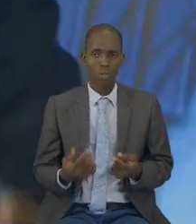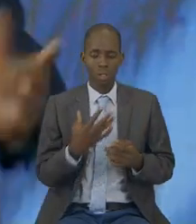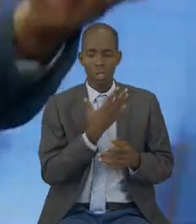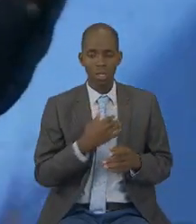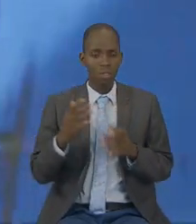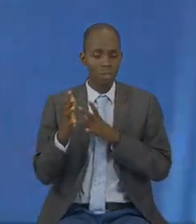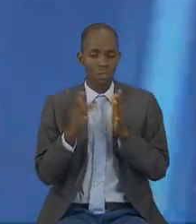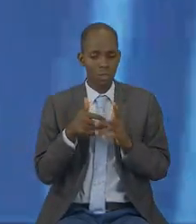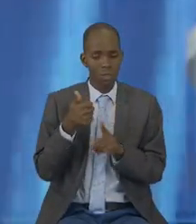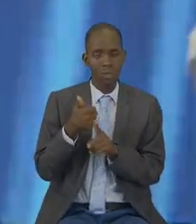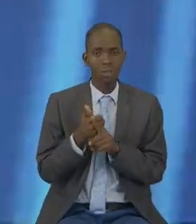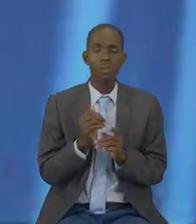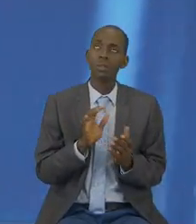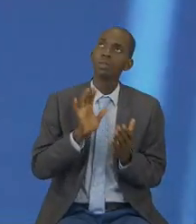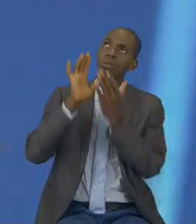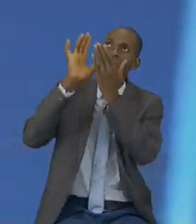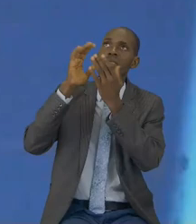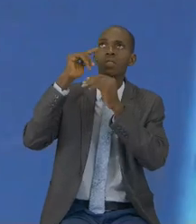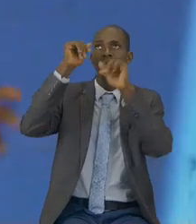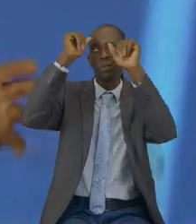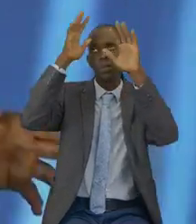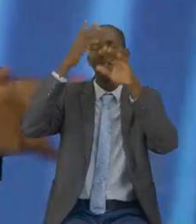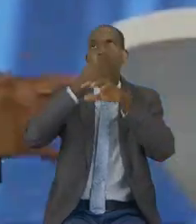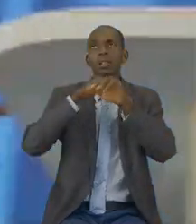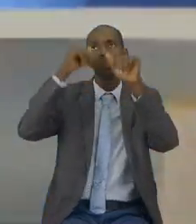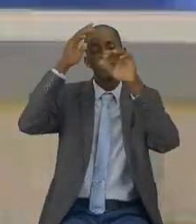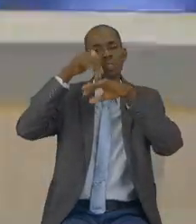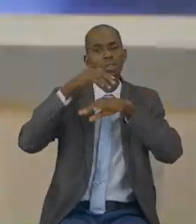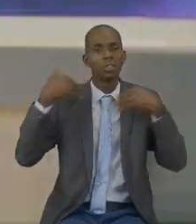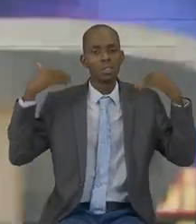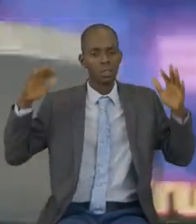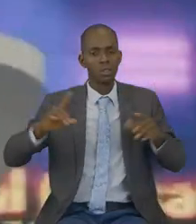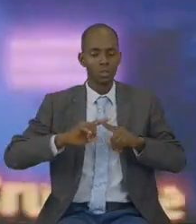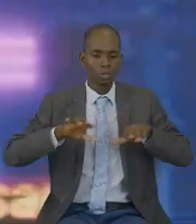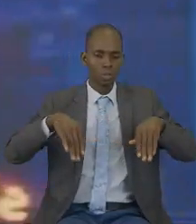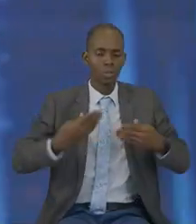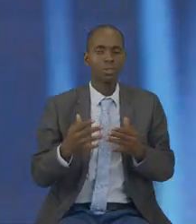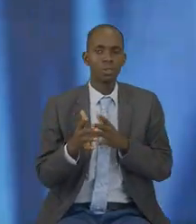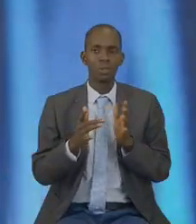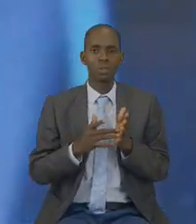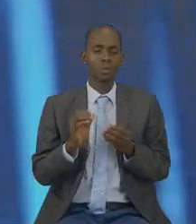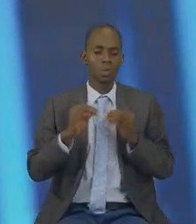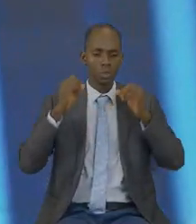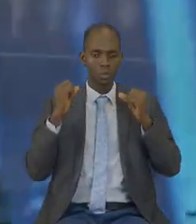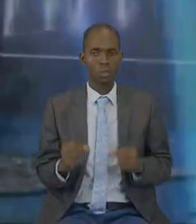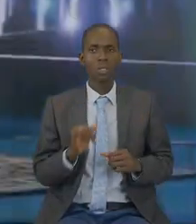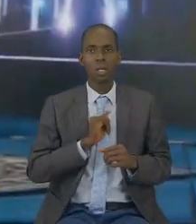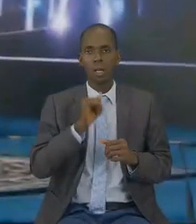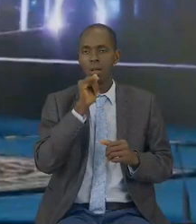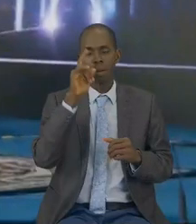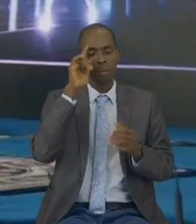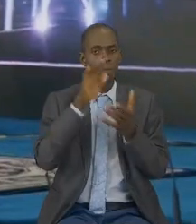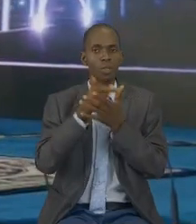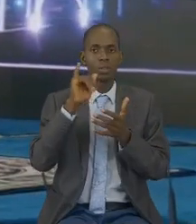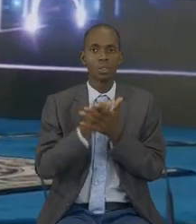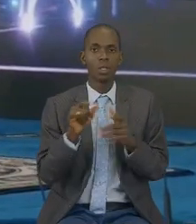Father, and the Father sent an angel and strengthened him. I'm believing that as you seek the